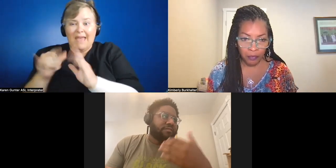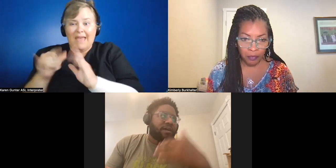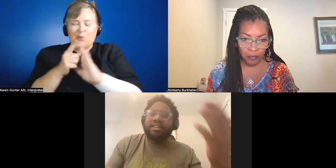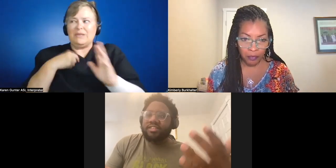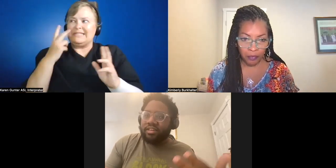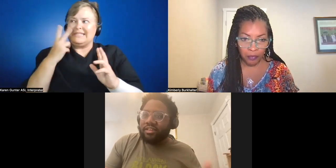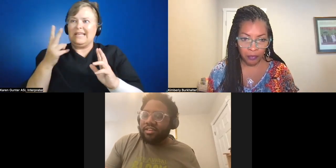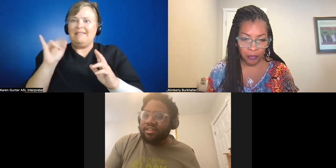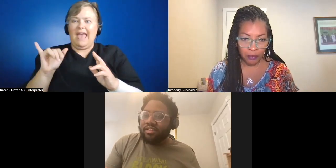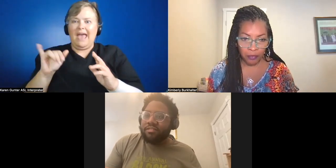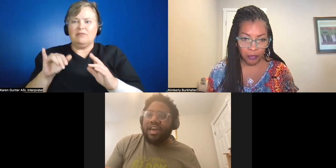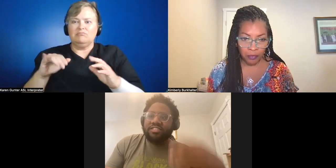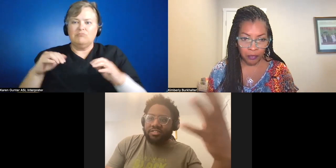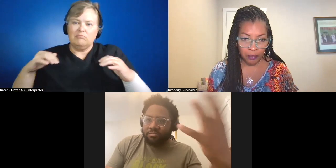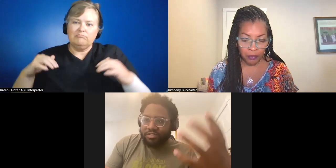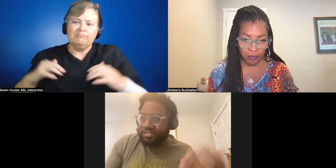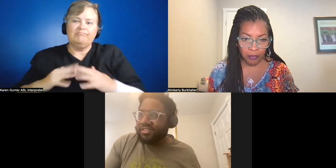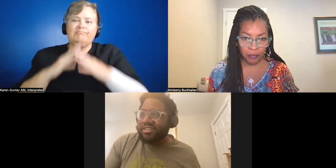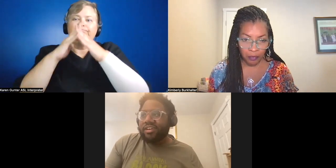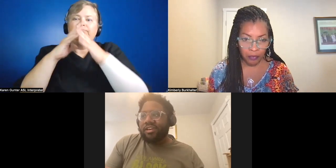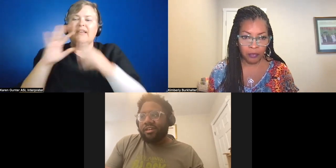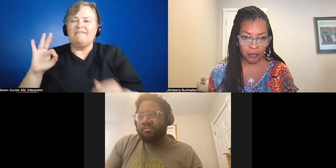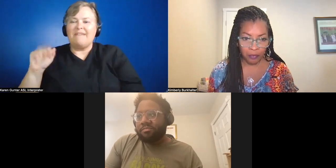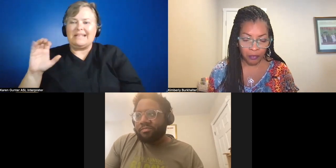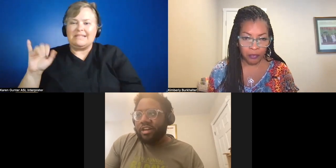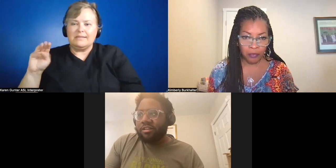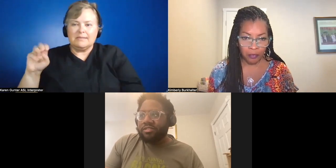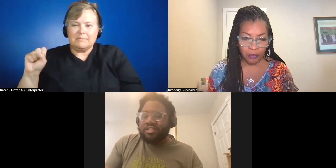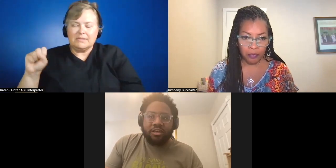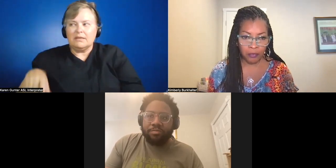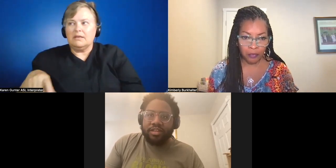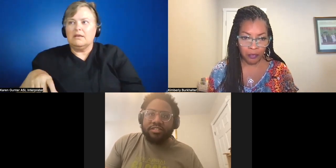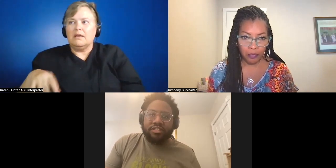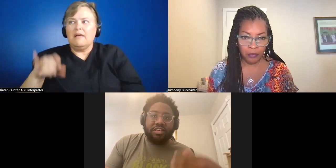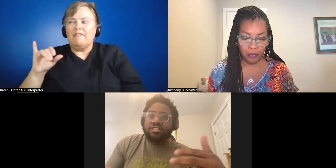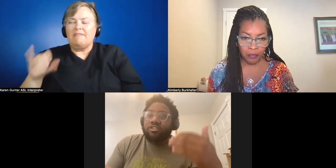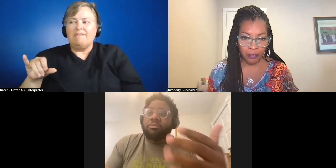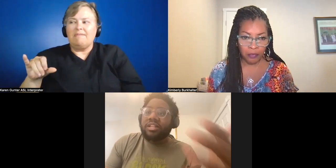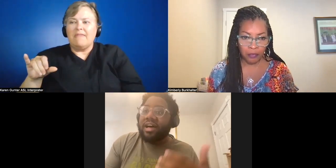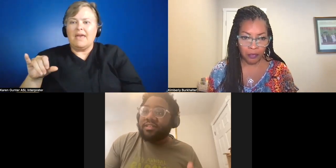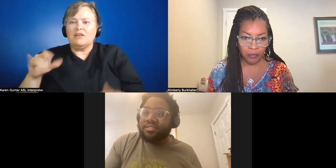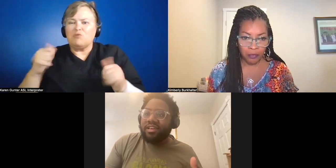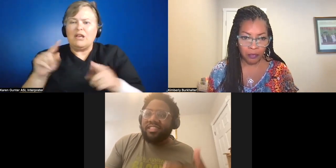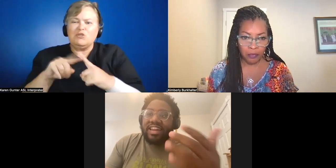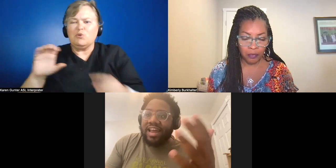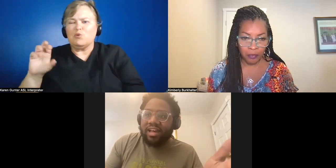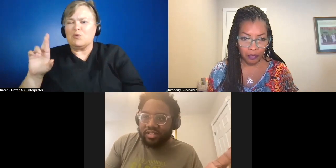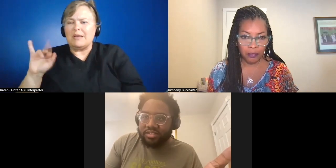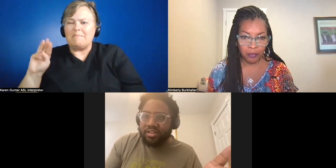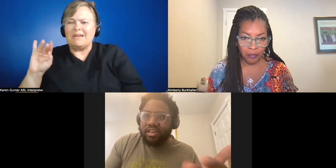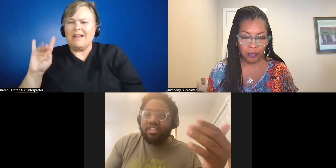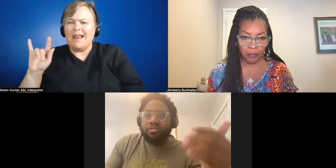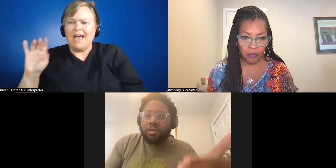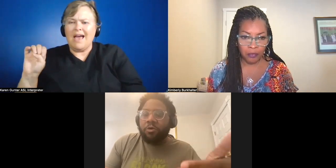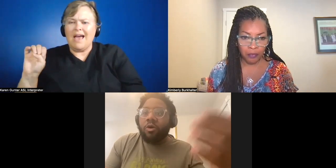like rising fascisms that are taking place and seeking to criminalize that